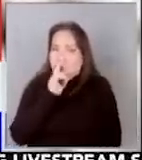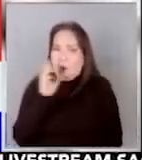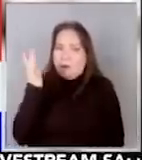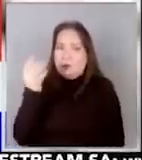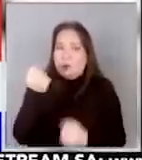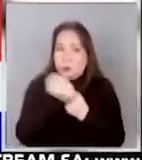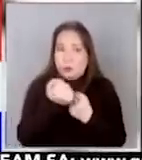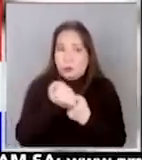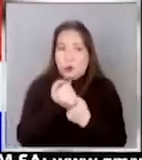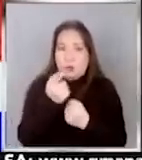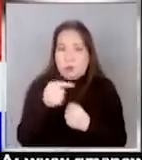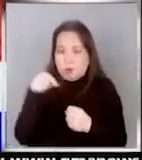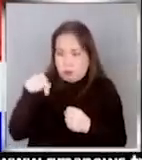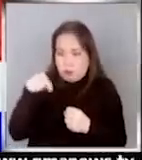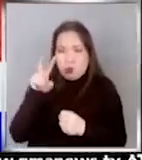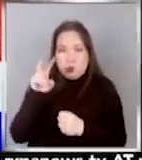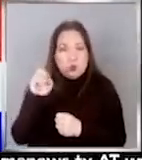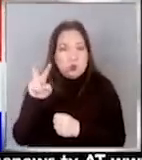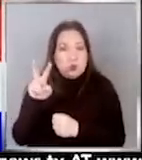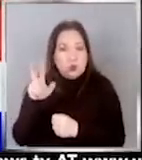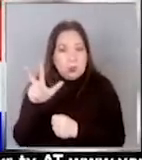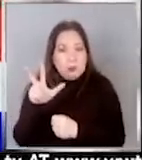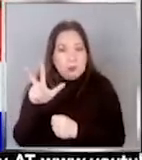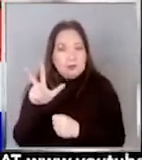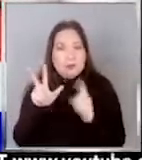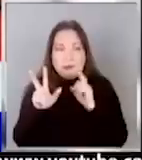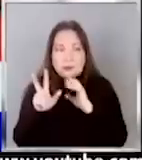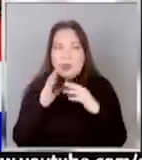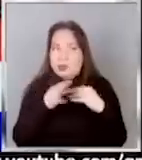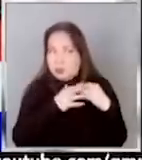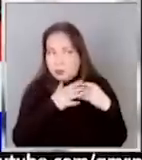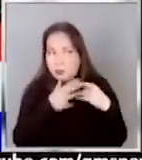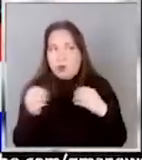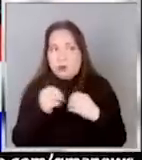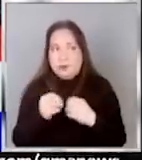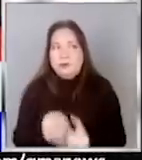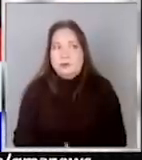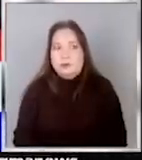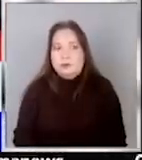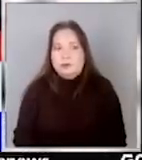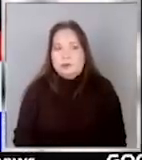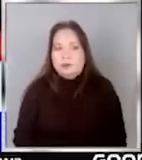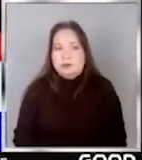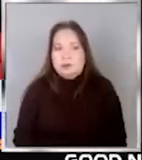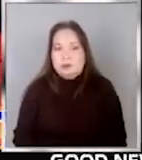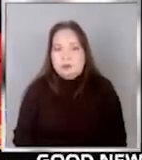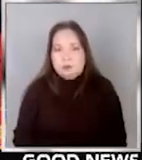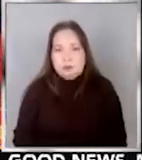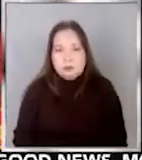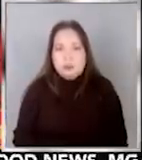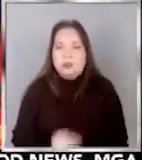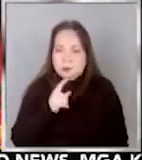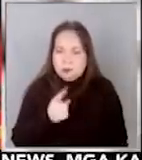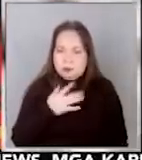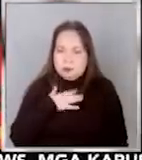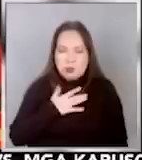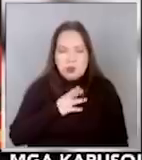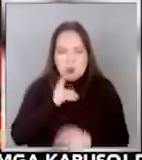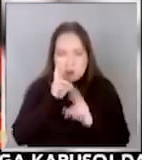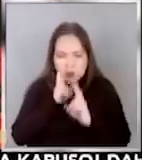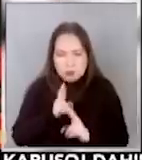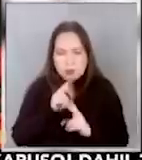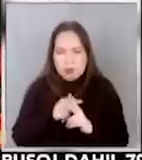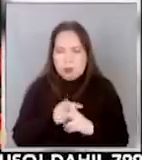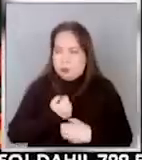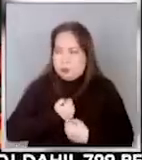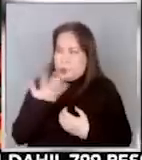year 2023 and beyond. And so, Your Excellency, it is an honor for me to express on behalf of all the